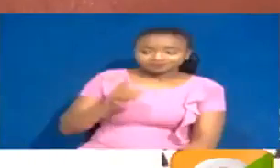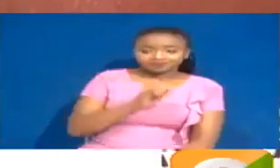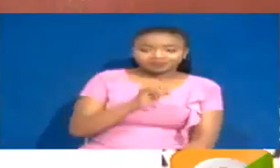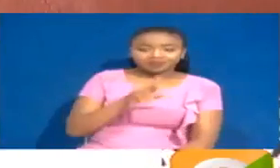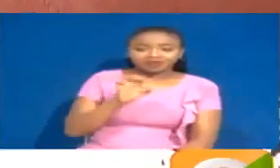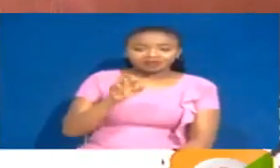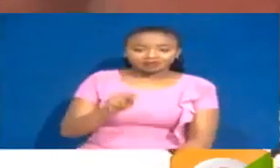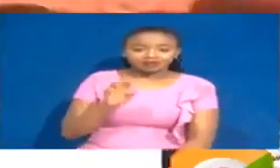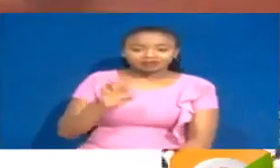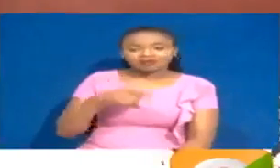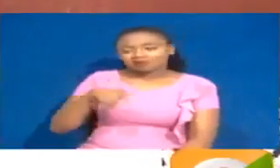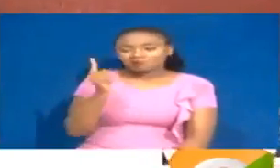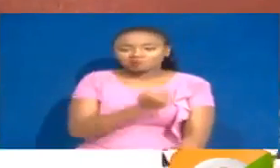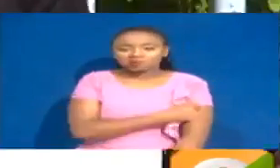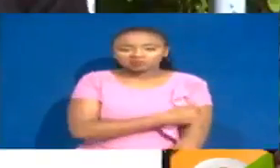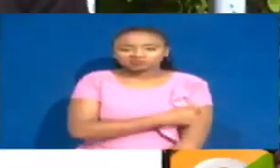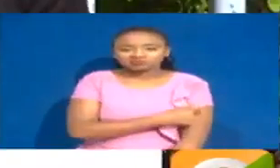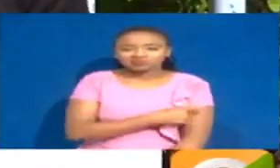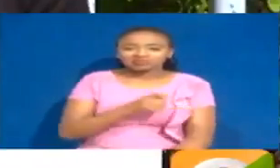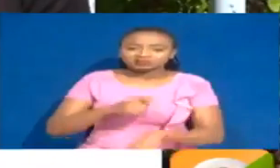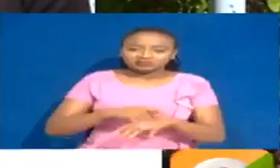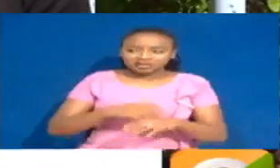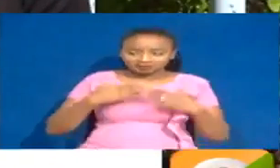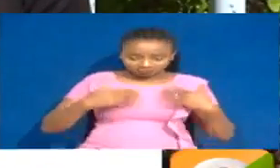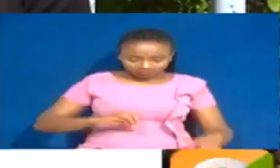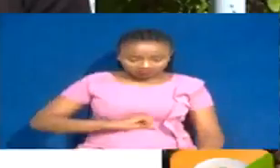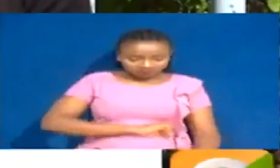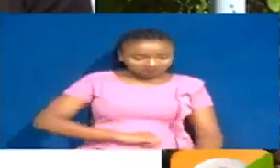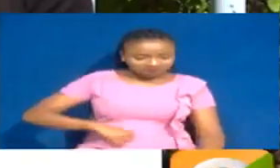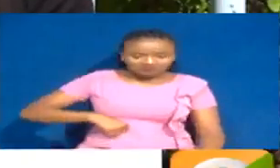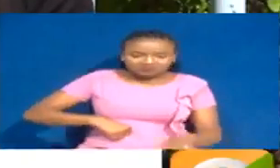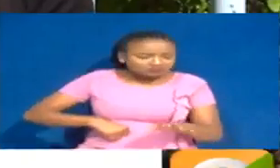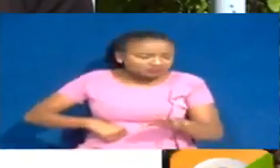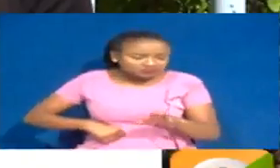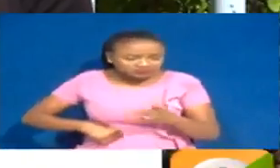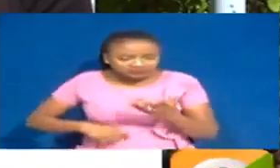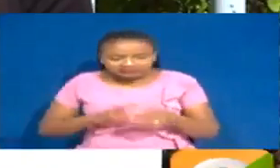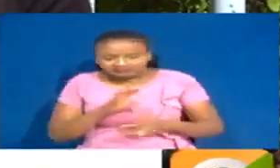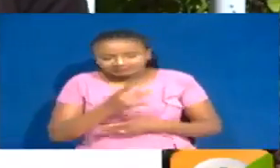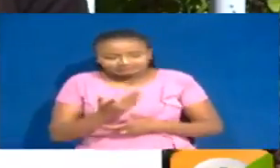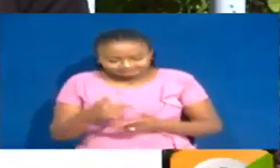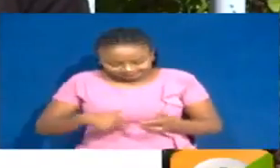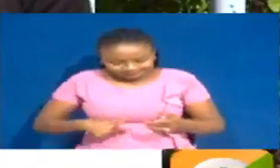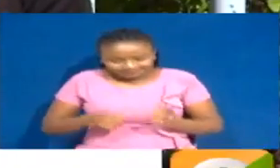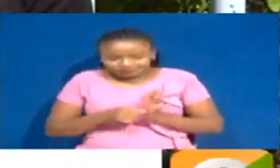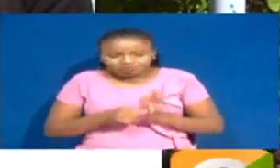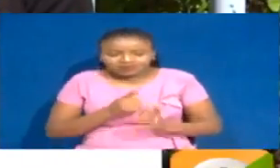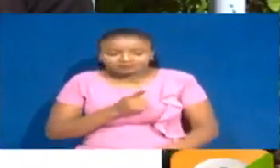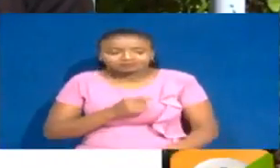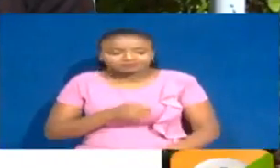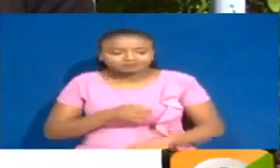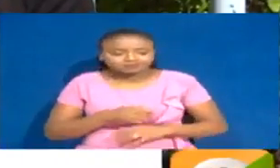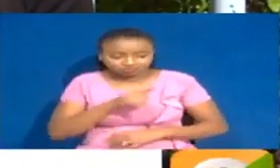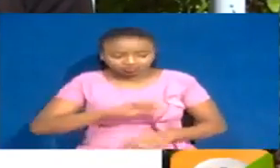but it didn't end well. So when I repeated the ultrasound, they say that the pregnancy had a problem,